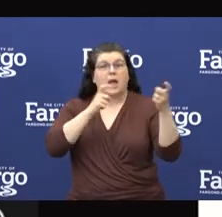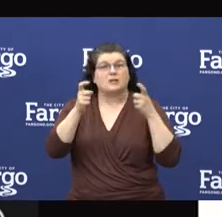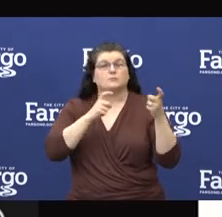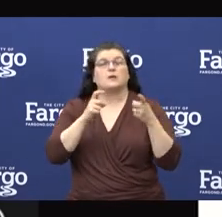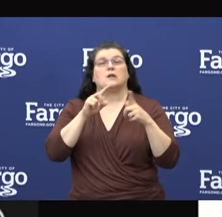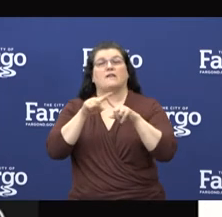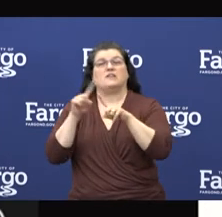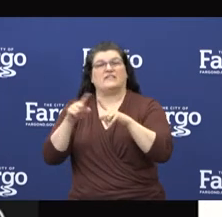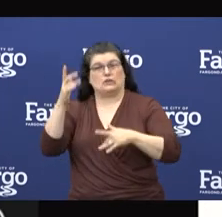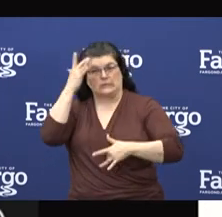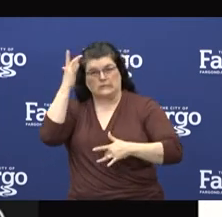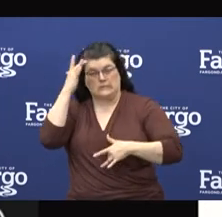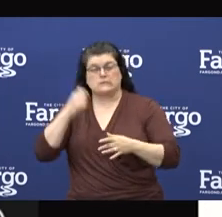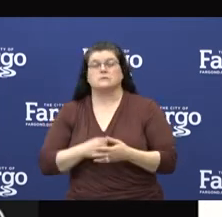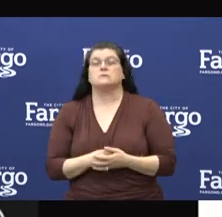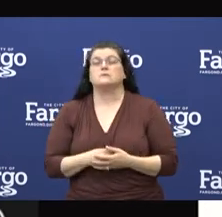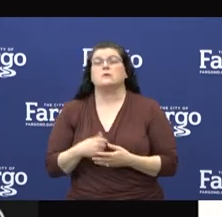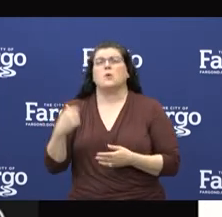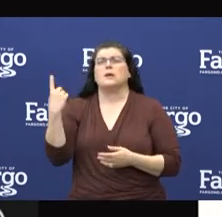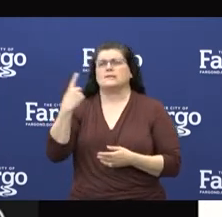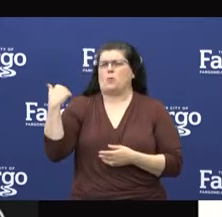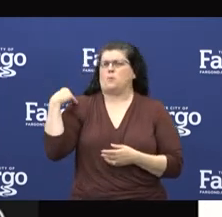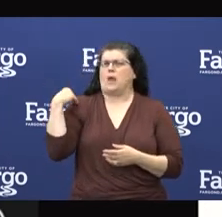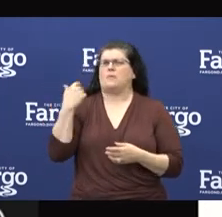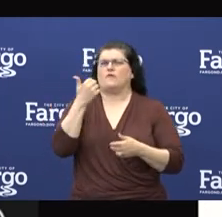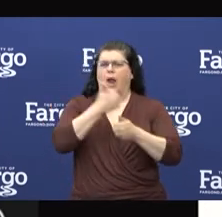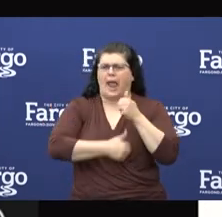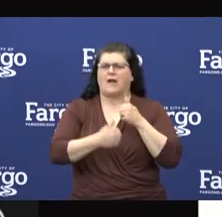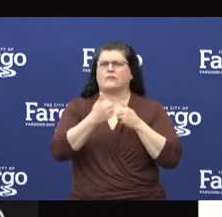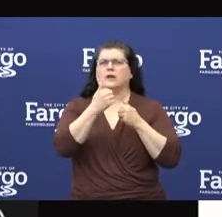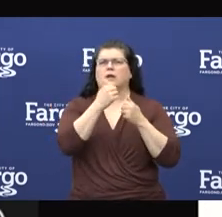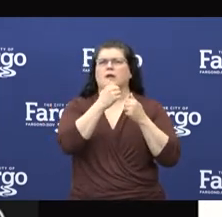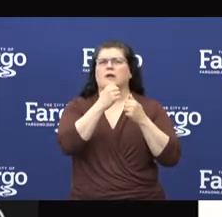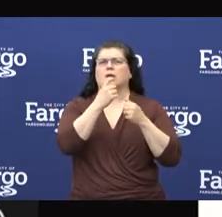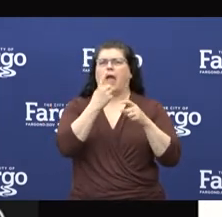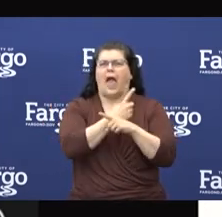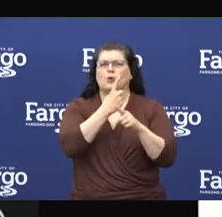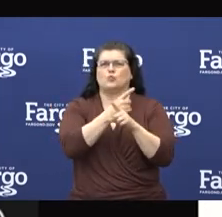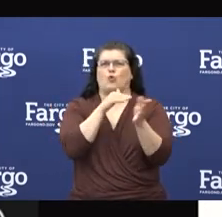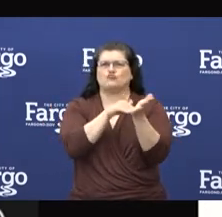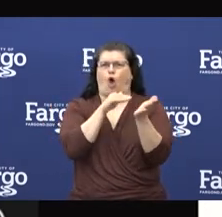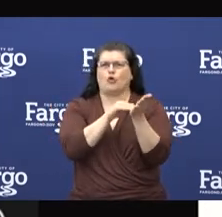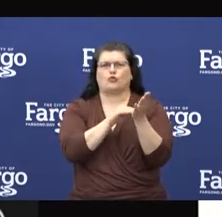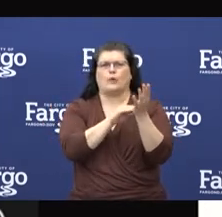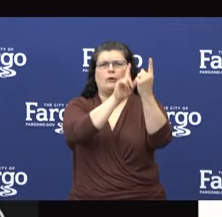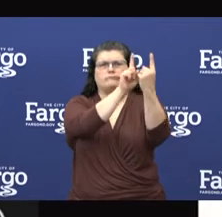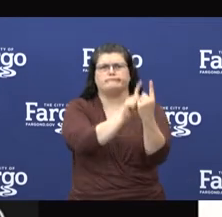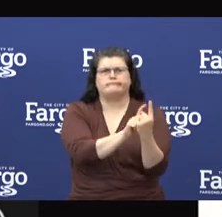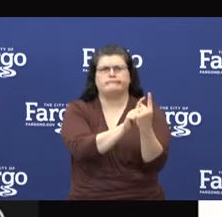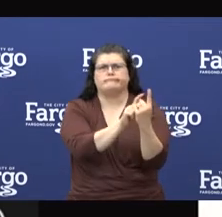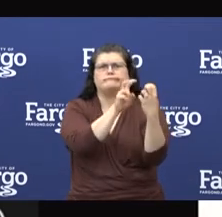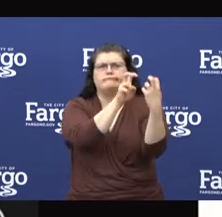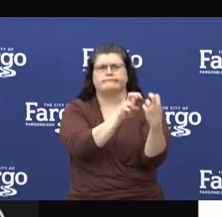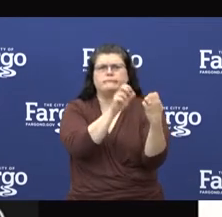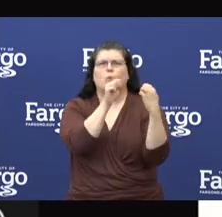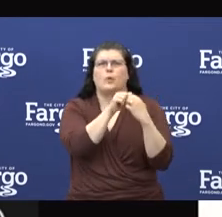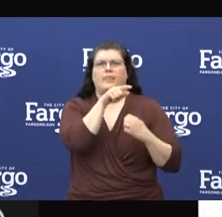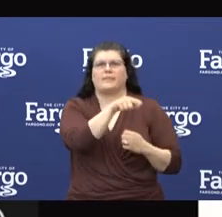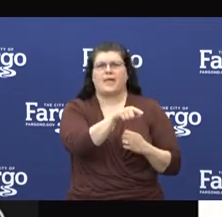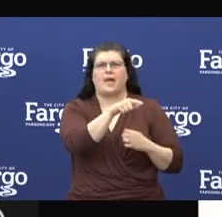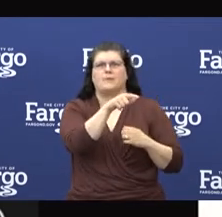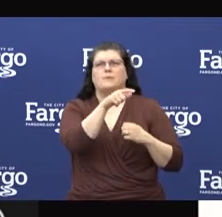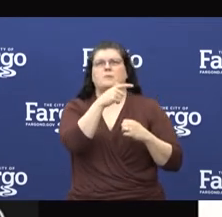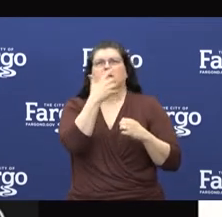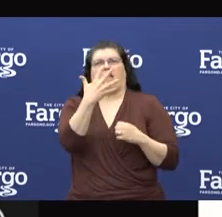ago that it was estimated that for every face-to-face visit historically that was done would involve about 5 different contacts with